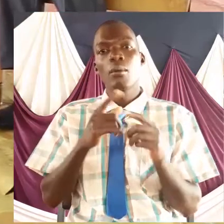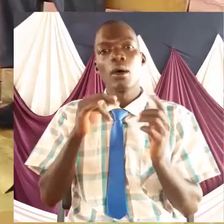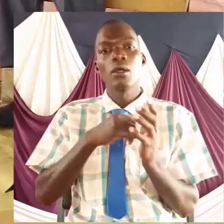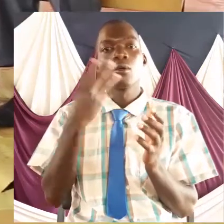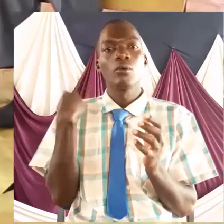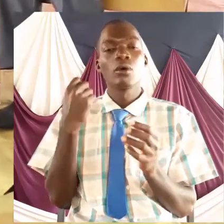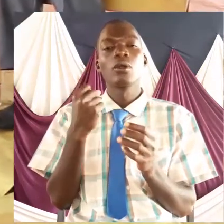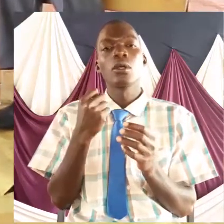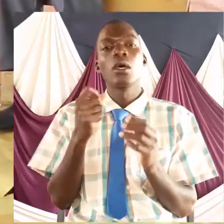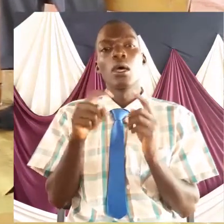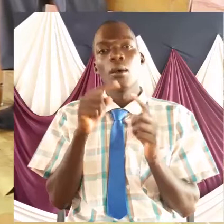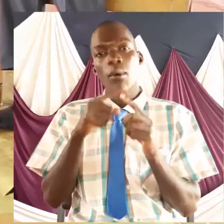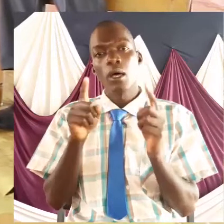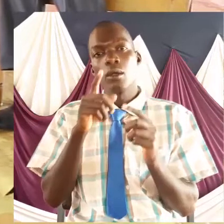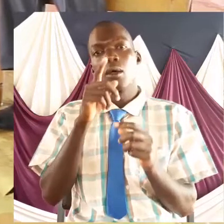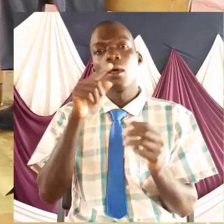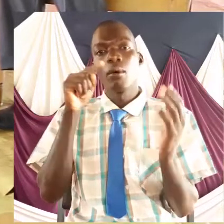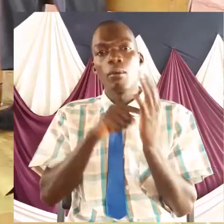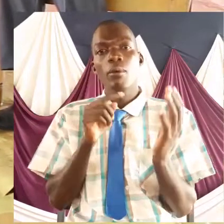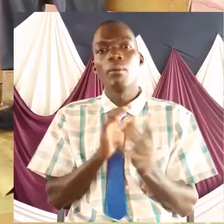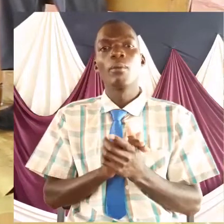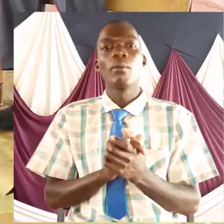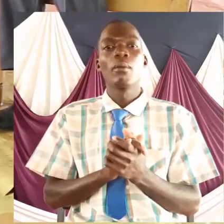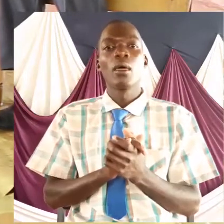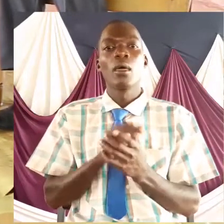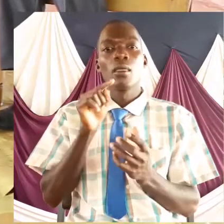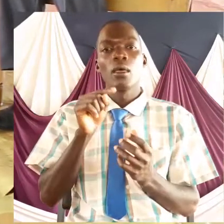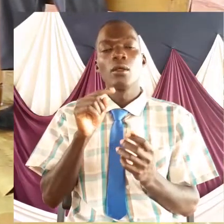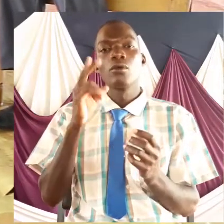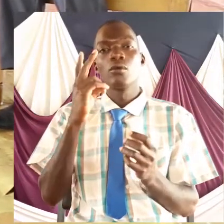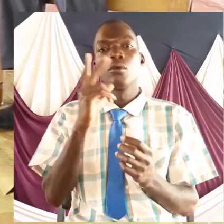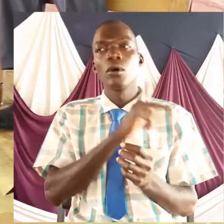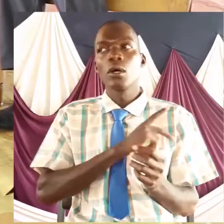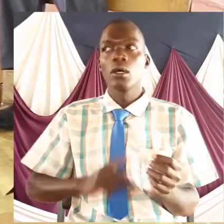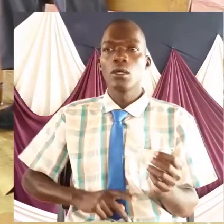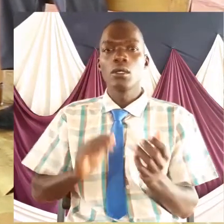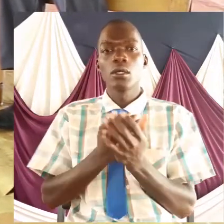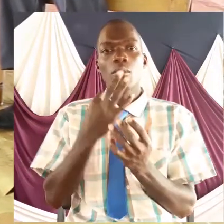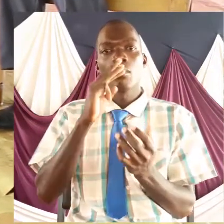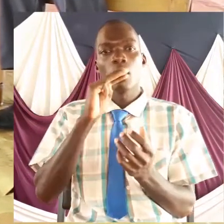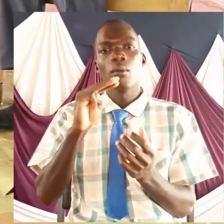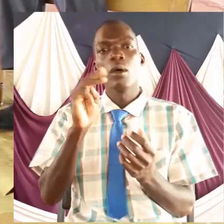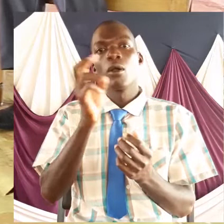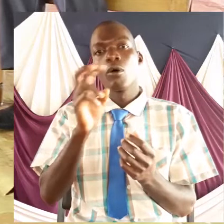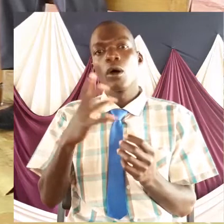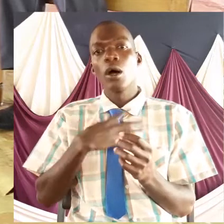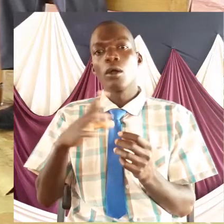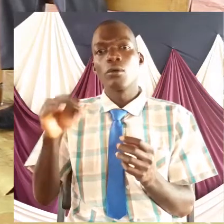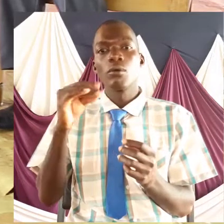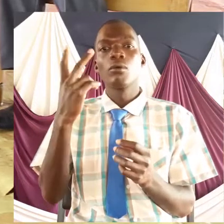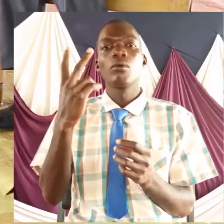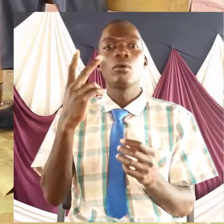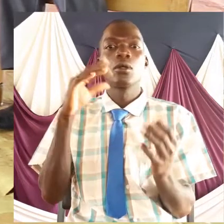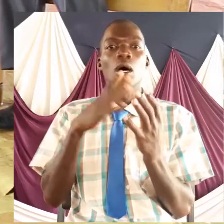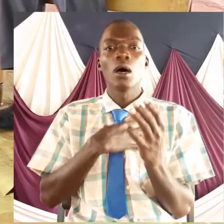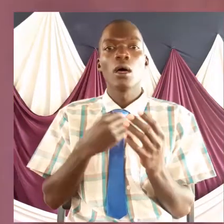not the case. Right. They were disappointed. Mm-hmm. And this is when they now took keen, you know, some of them regrouped, and then they took keen study yes.